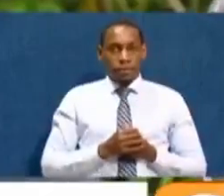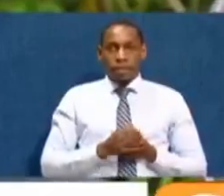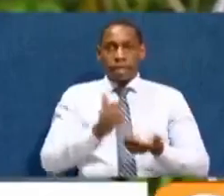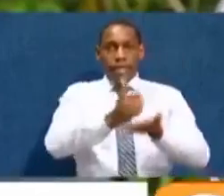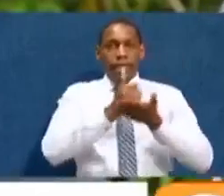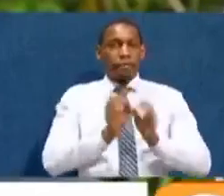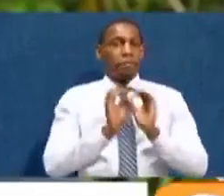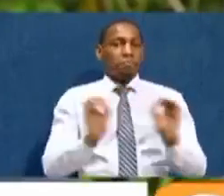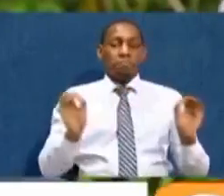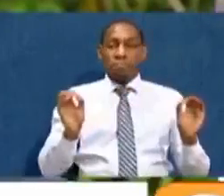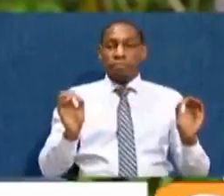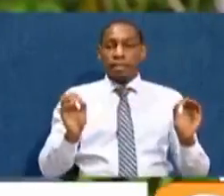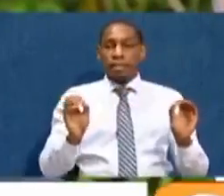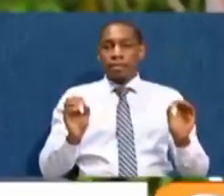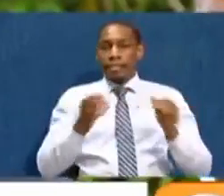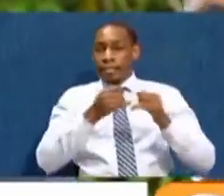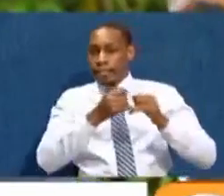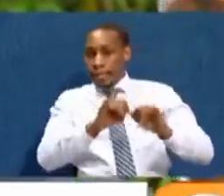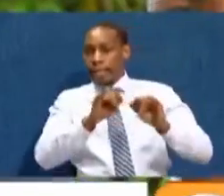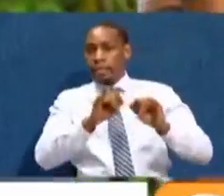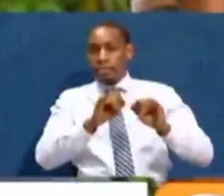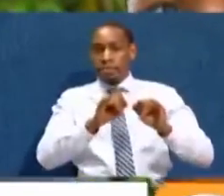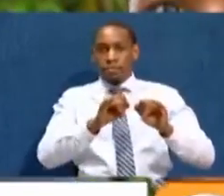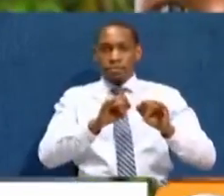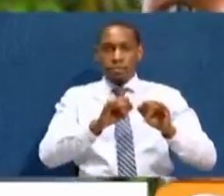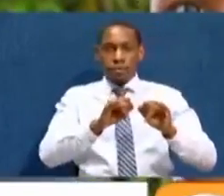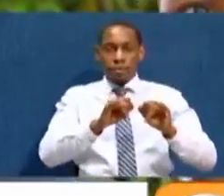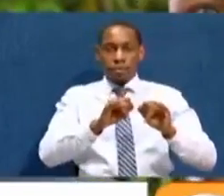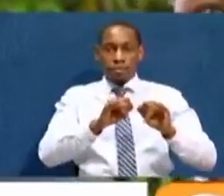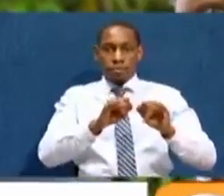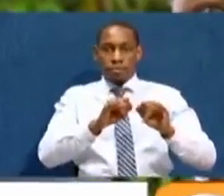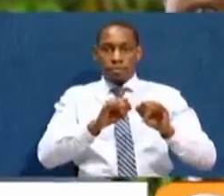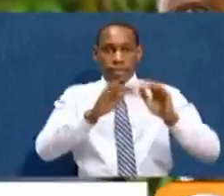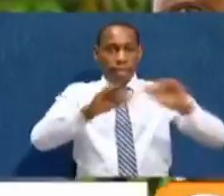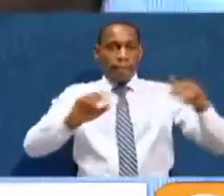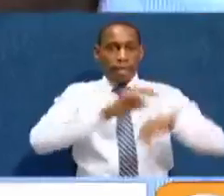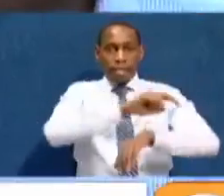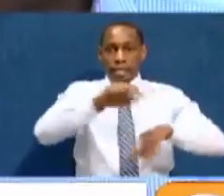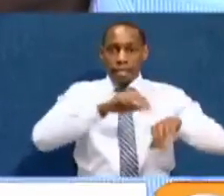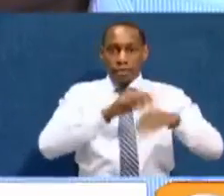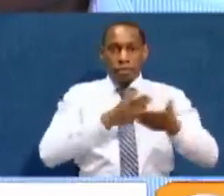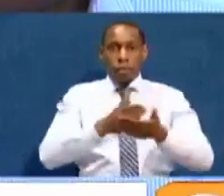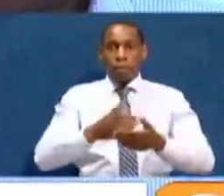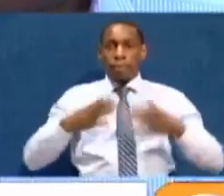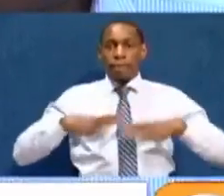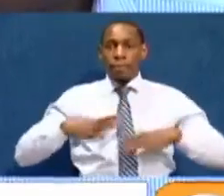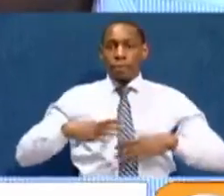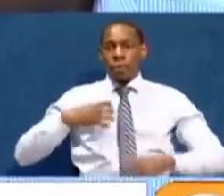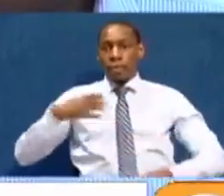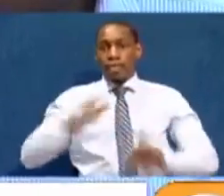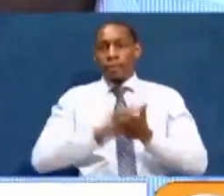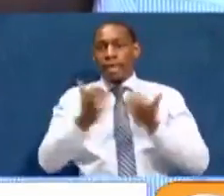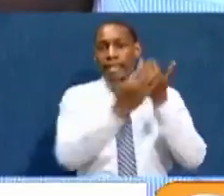not helpful to try to balkanize this nation in terms of the haves and the